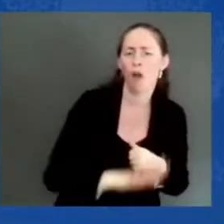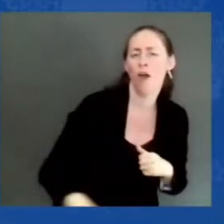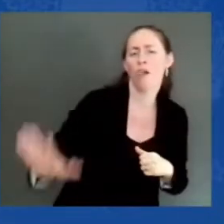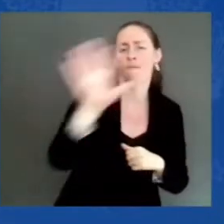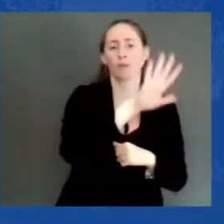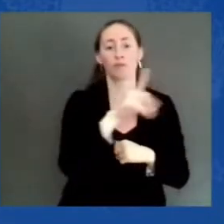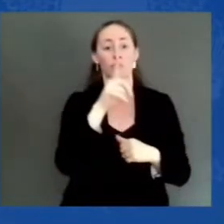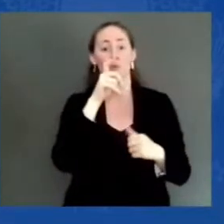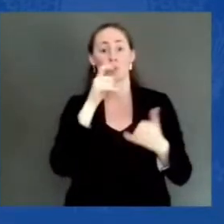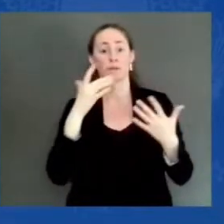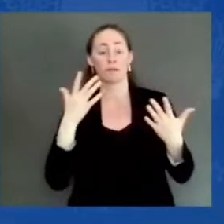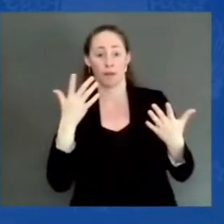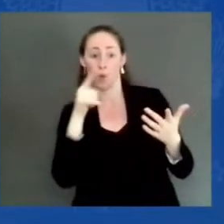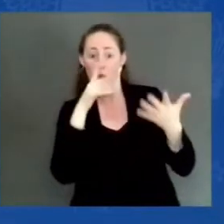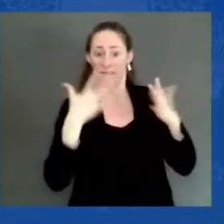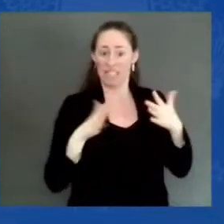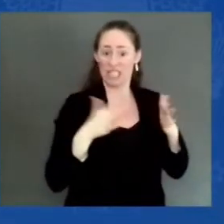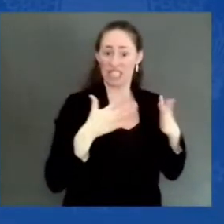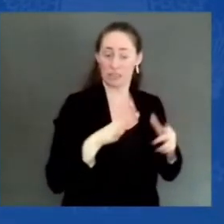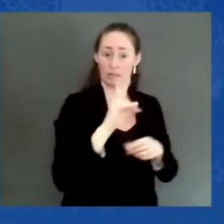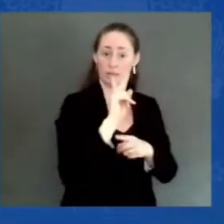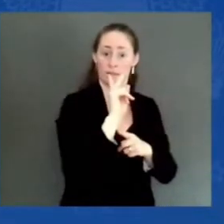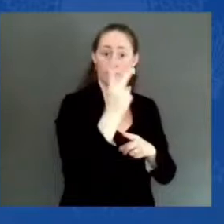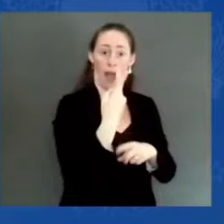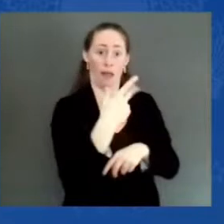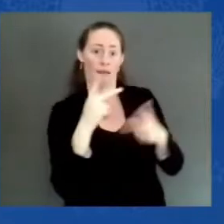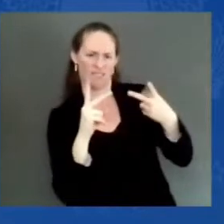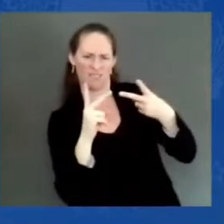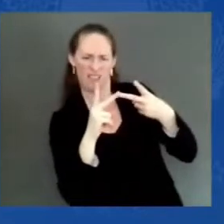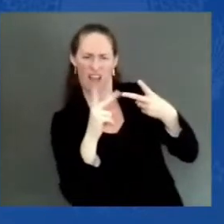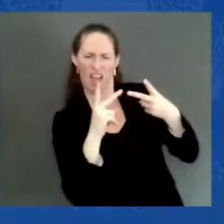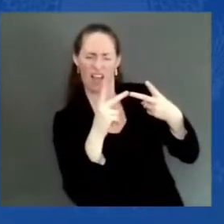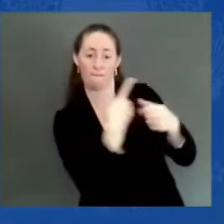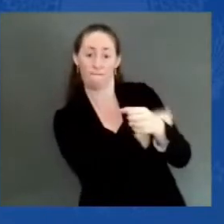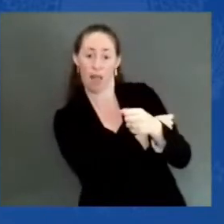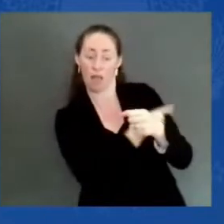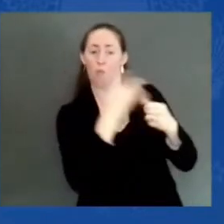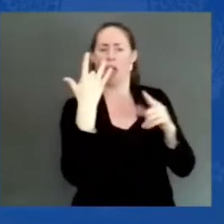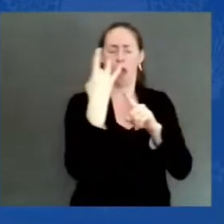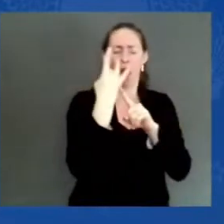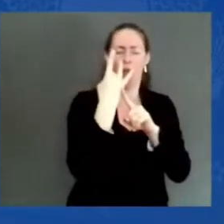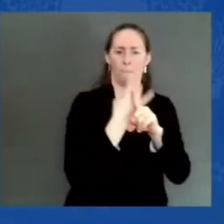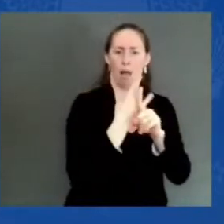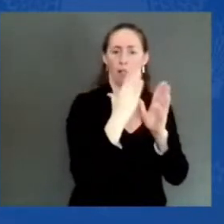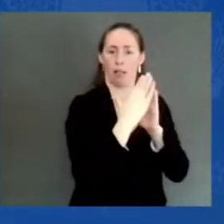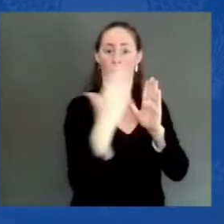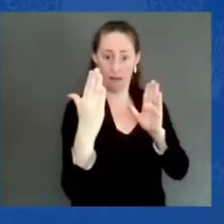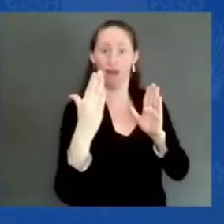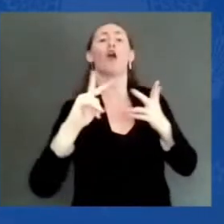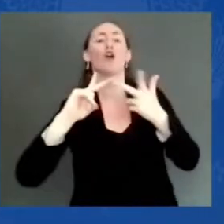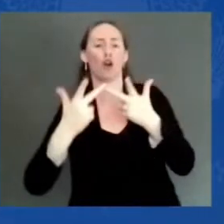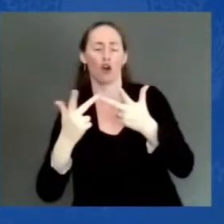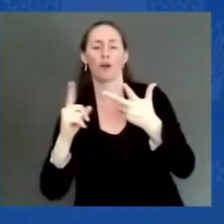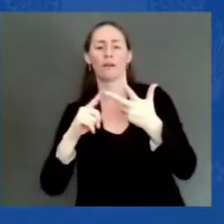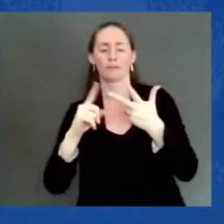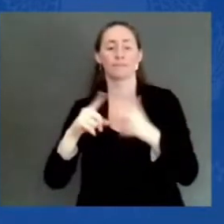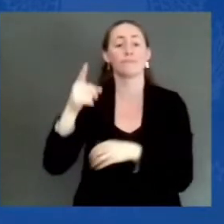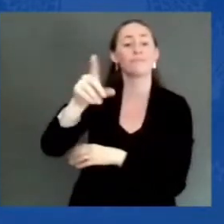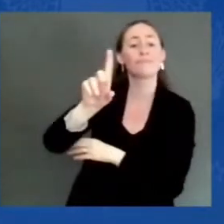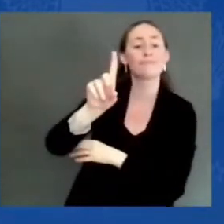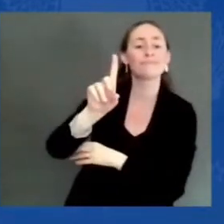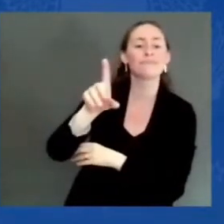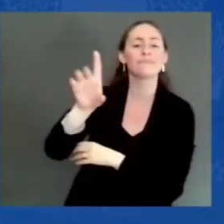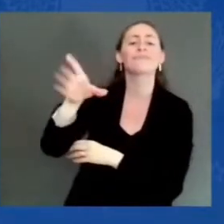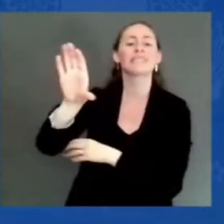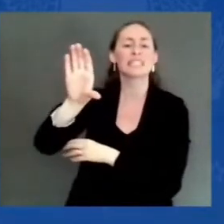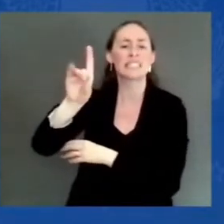second shot. Pending approval from the Food and Drug Administration, the CDC's Committee of Outside Experts will be